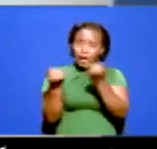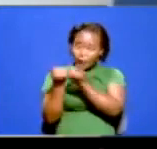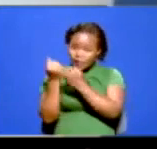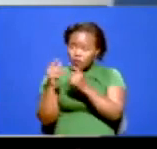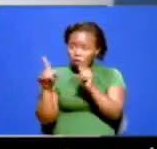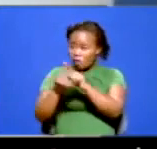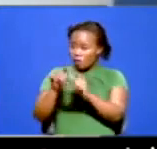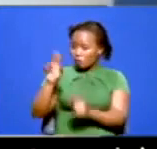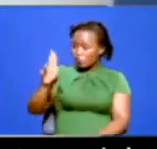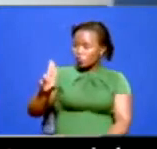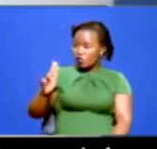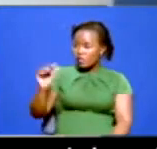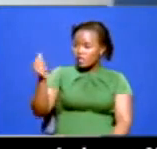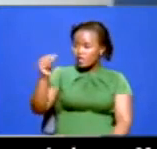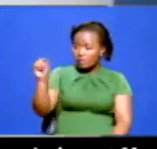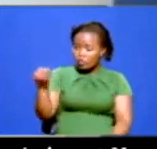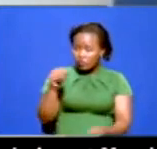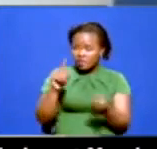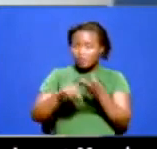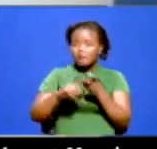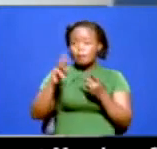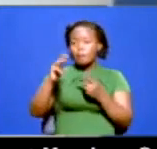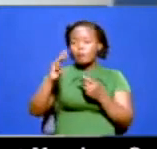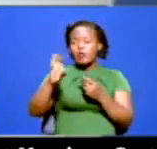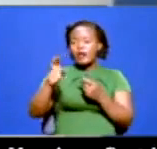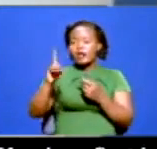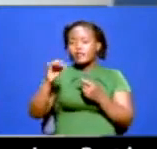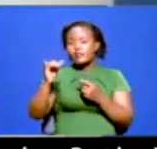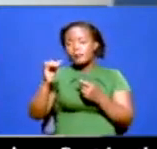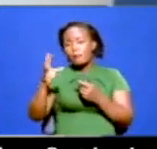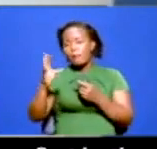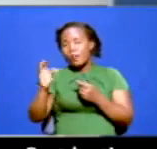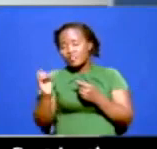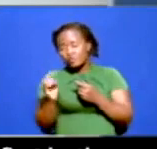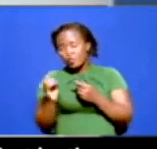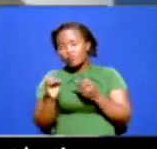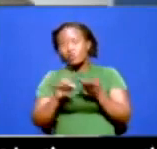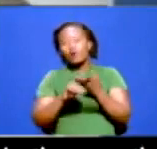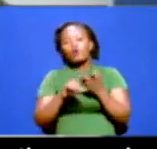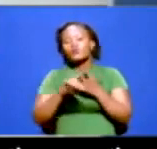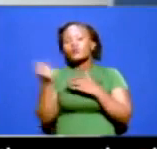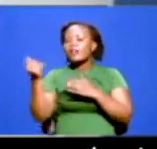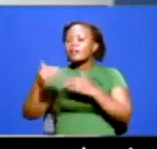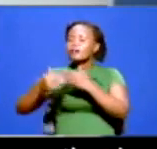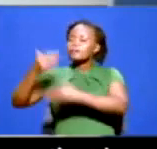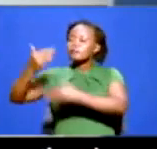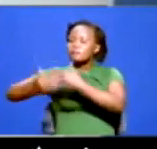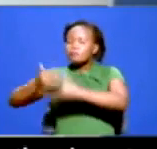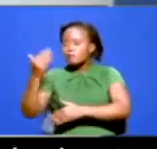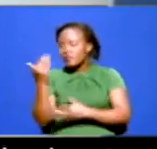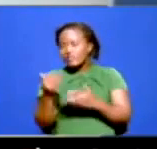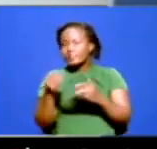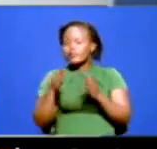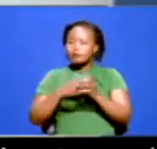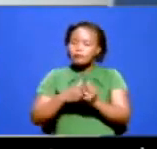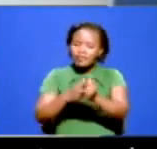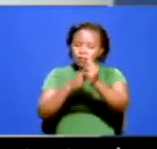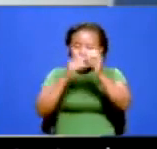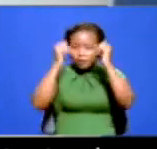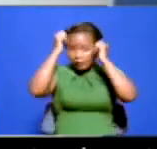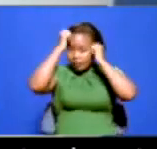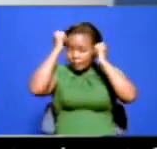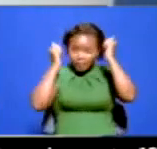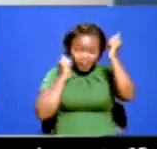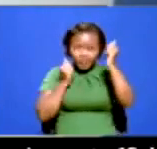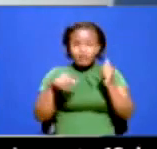the U.S.-Mexico border, the border between Afghanistan and Pakistan, done by the military. These are areas that we can